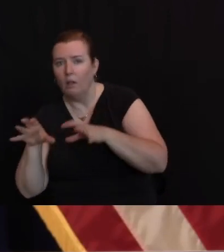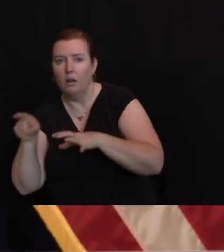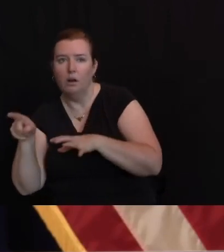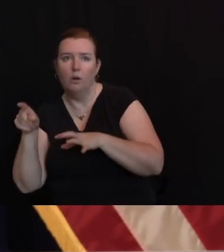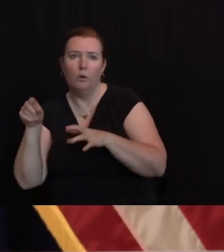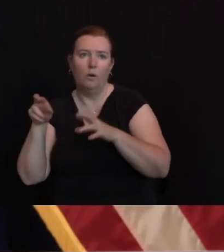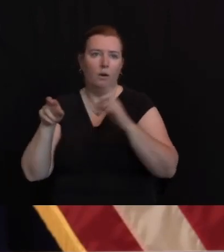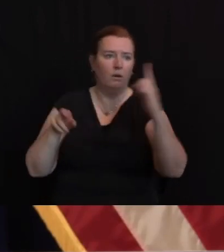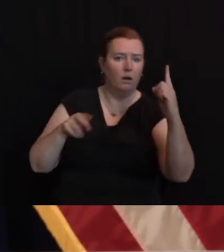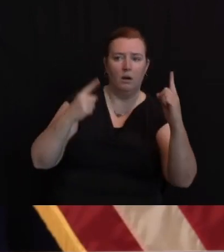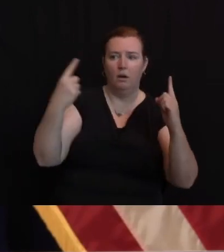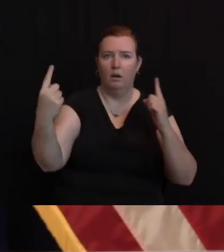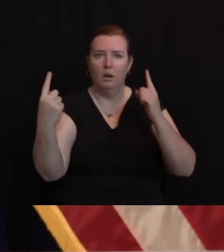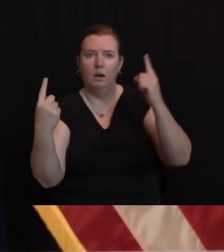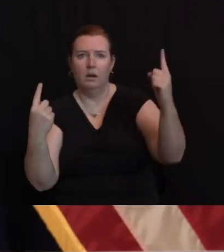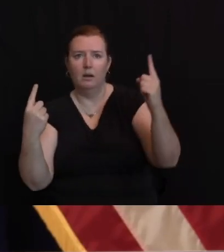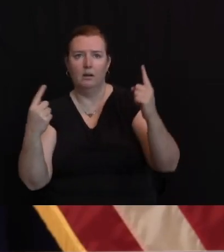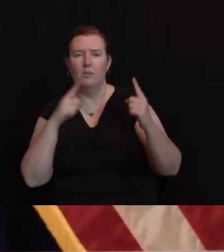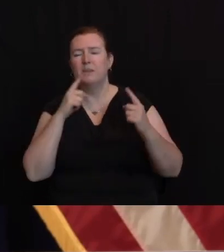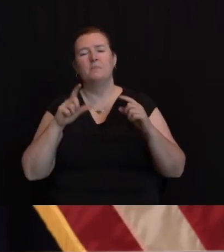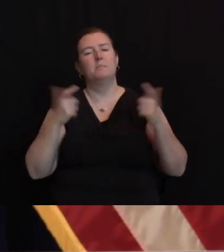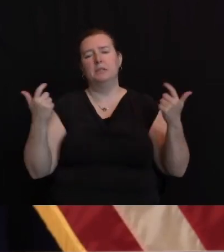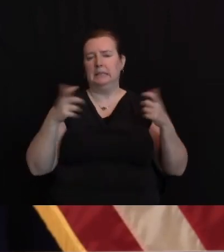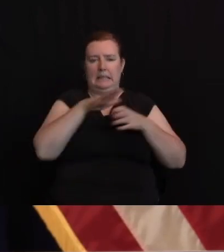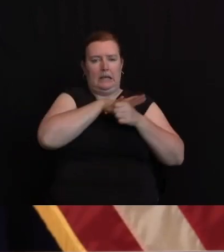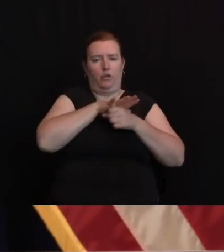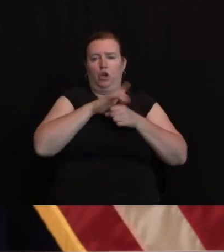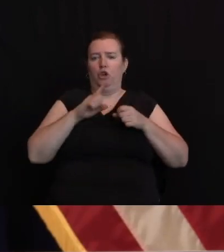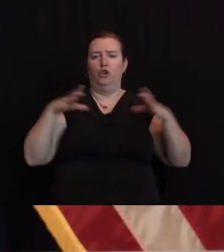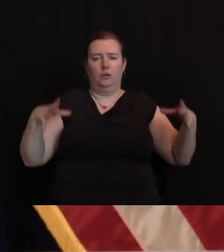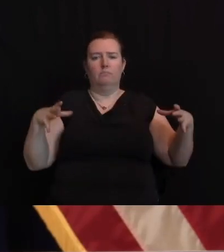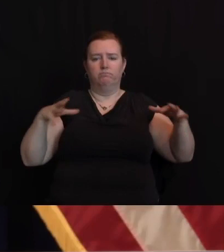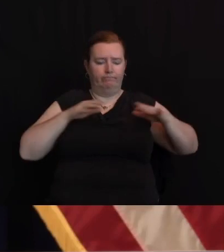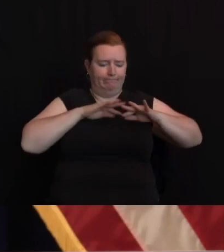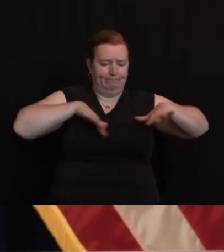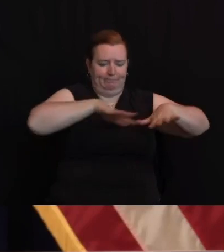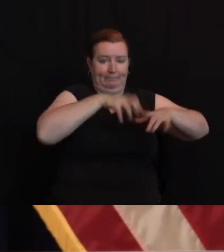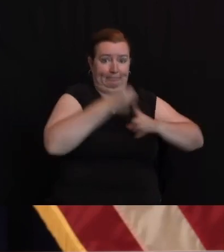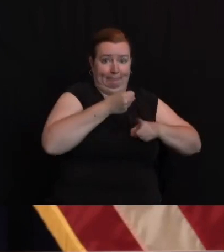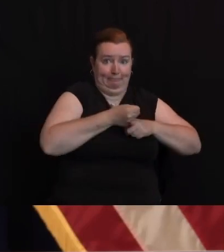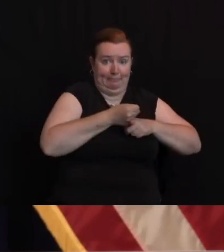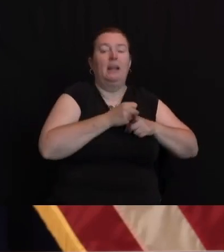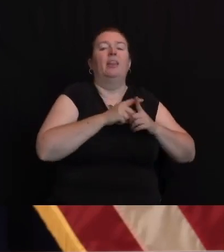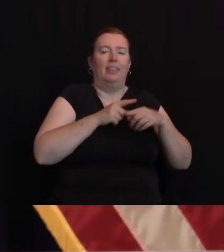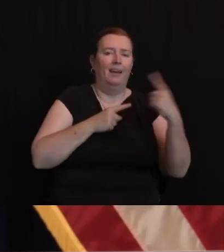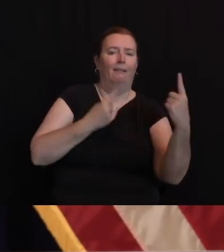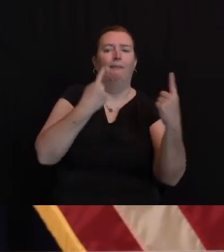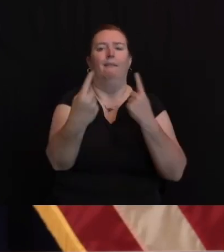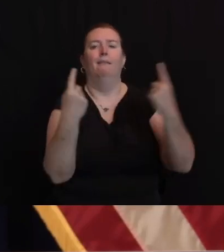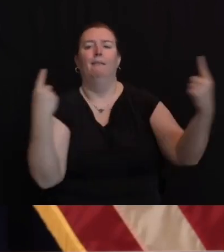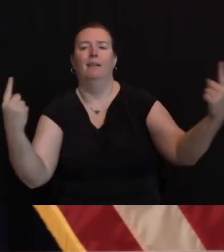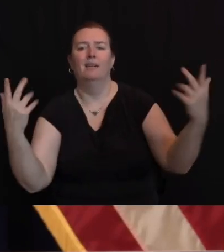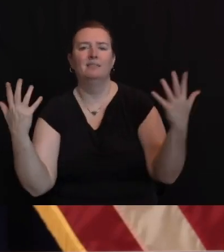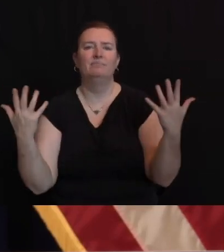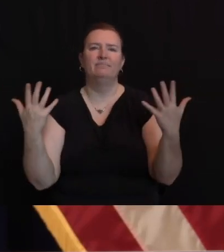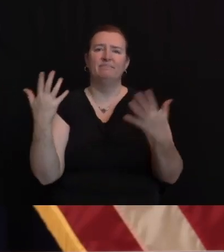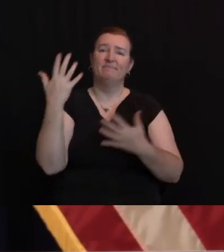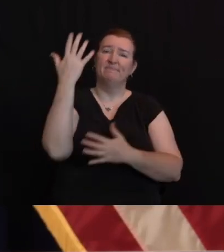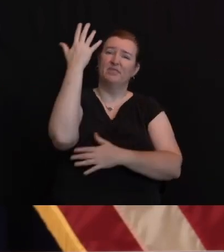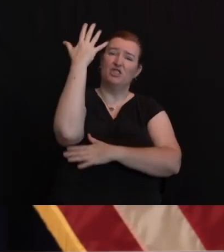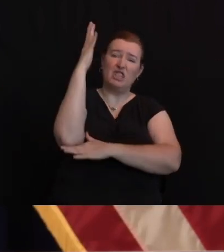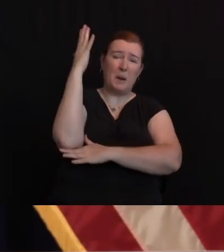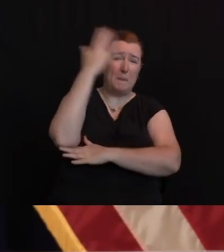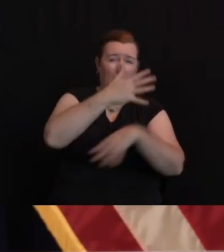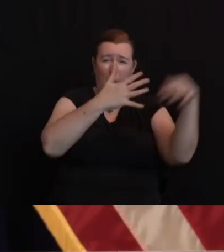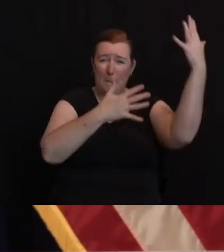to take care of. But there's considerable tree damage throughout the state of New Jersey, considerable number of poles